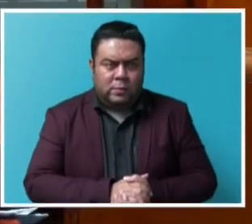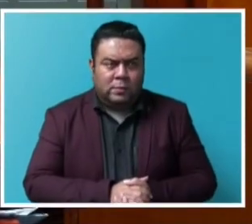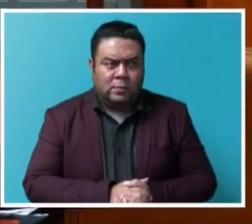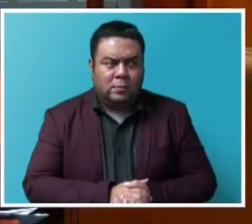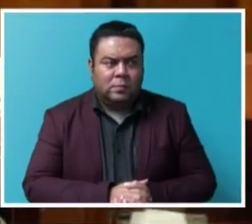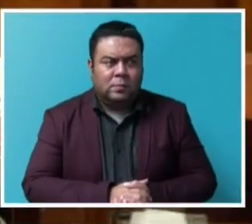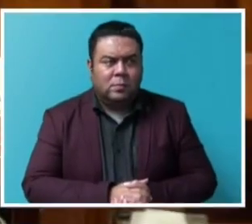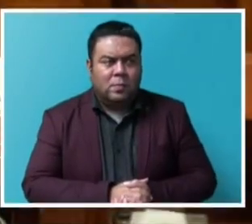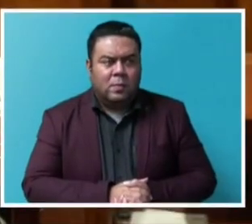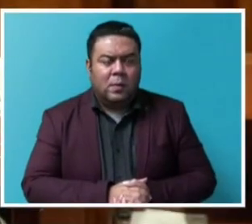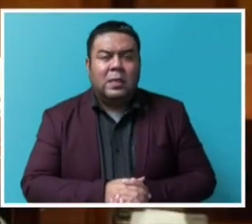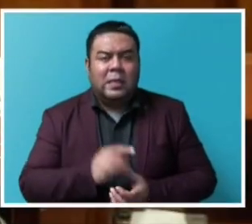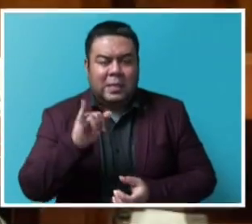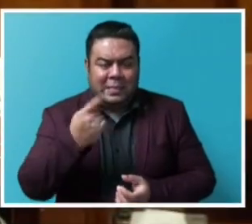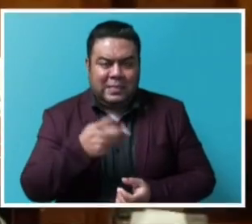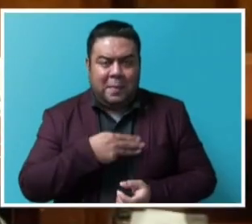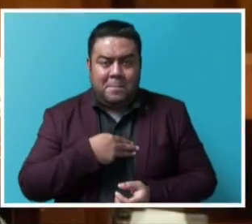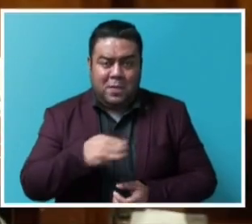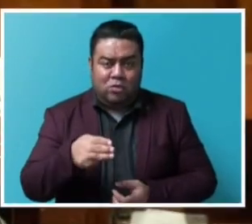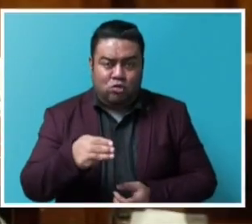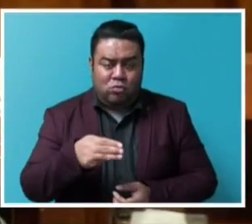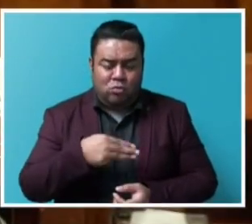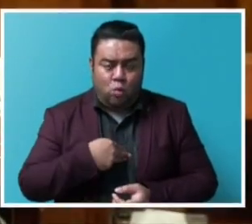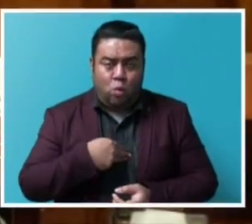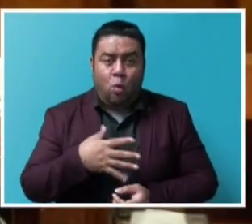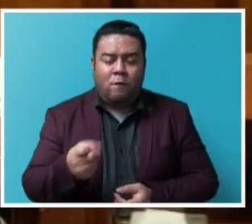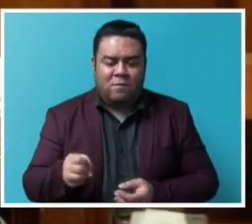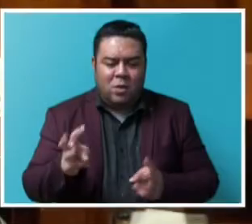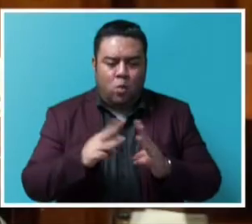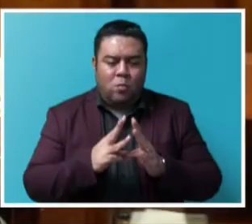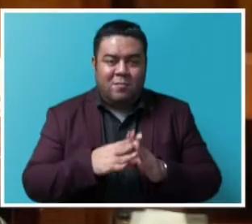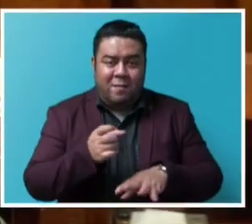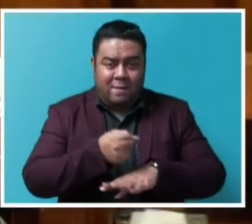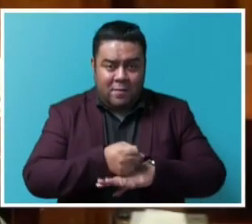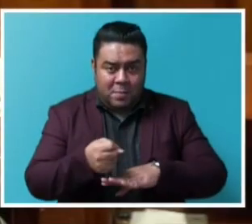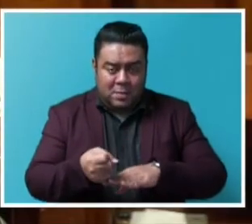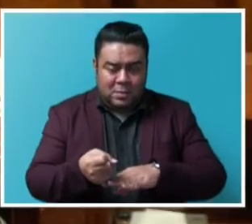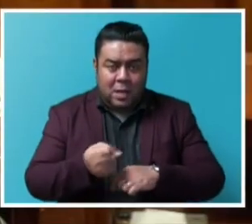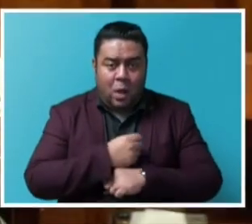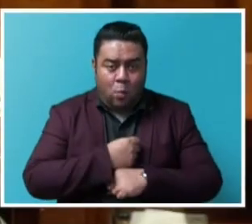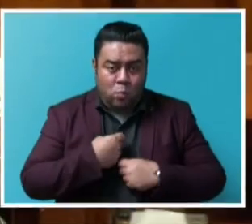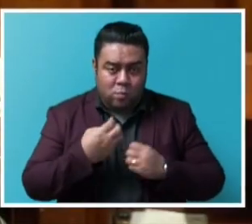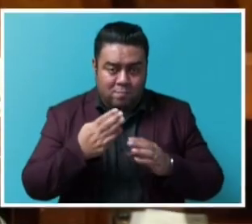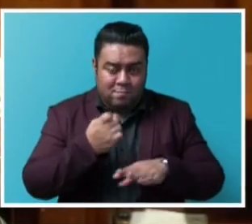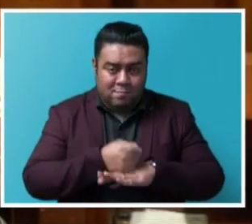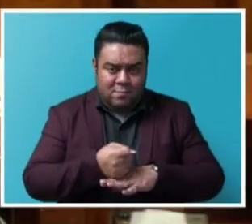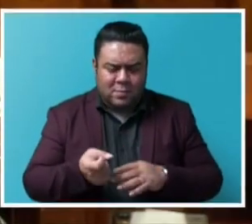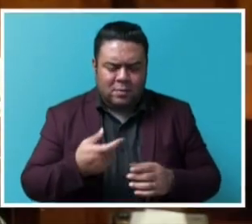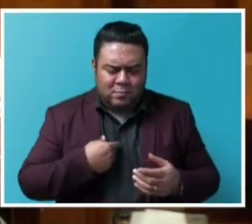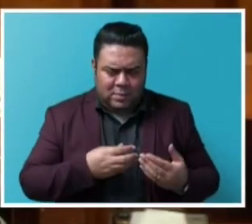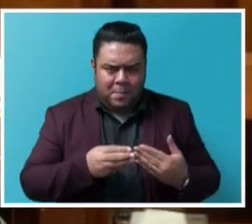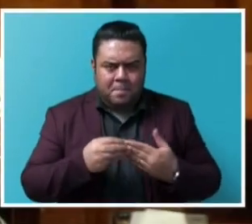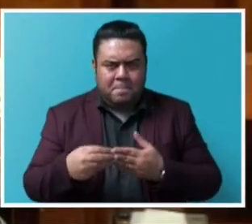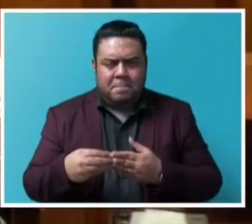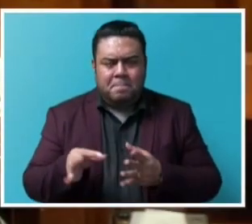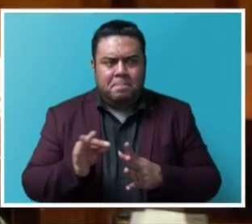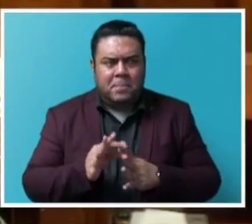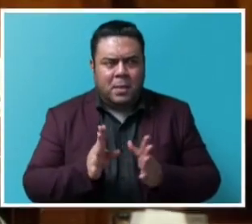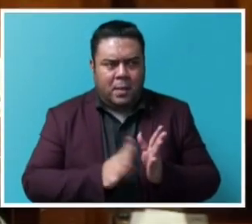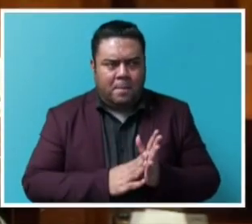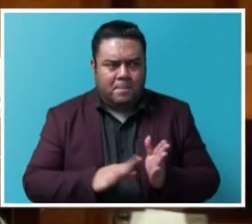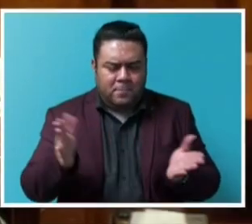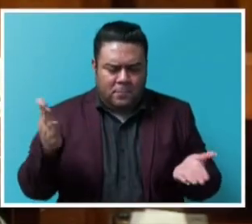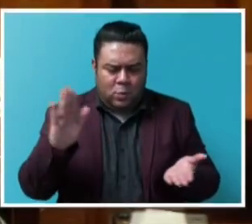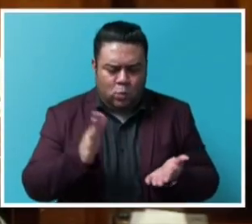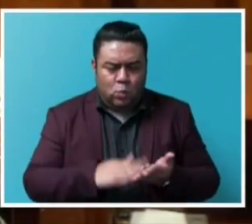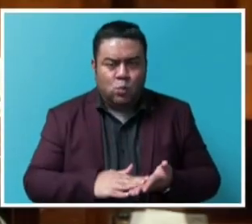Metaphorically, it is the mission of the coalition government, led by me as your Prime Minister, to reduce